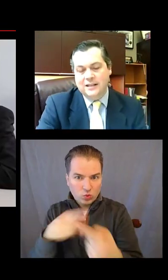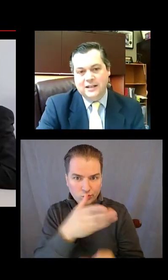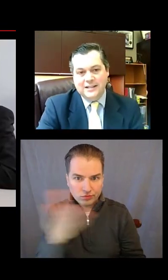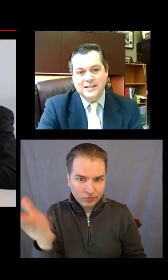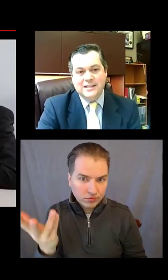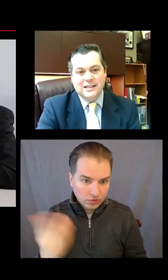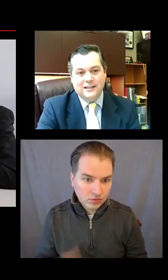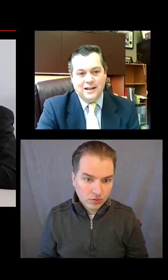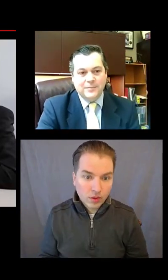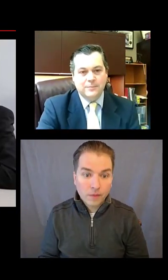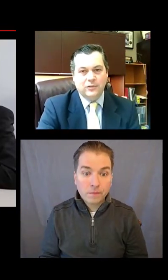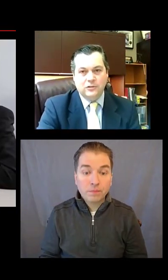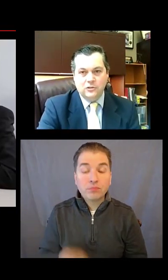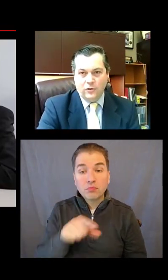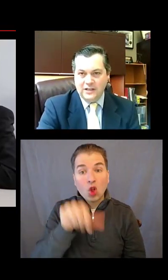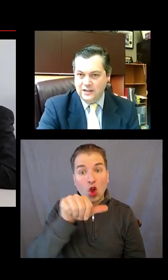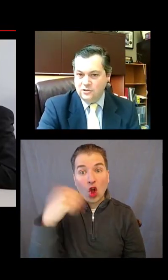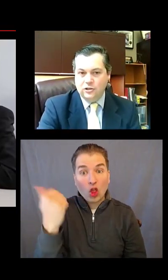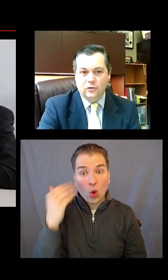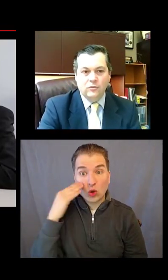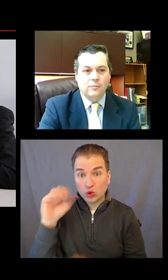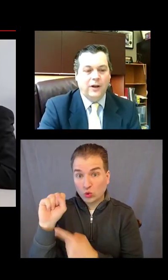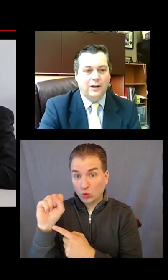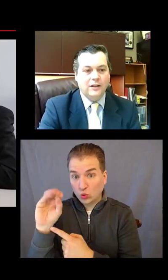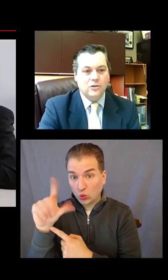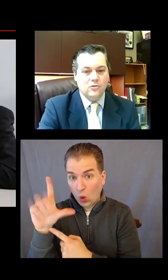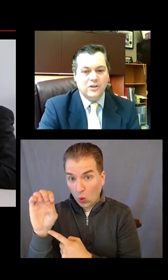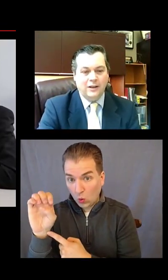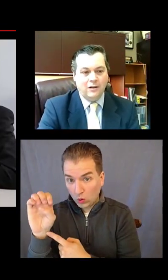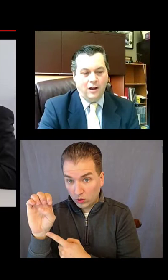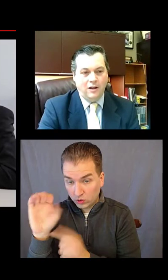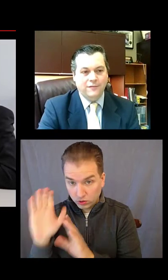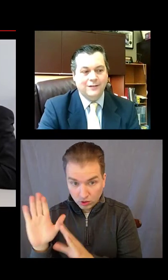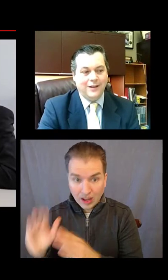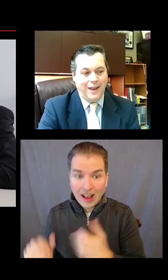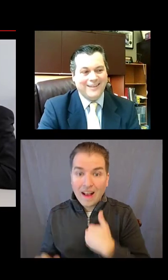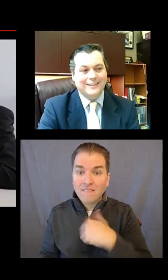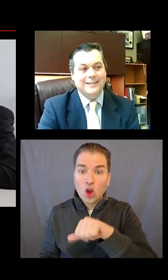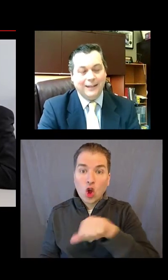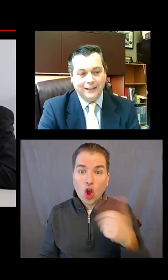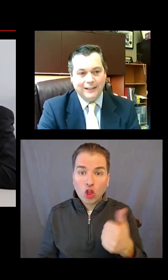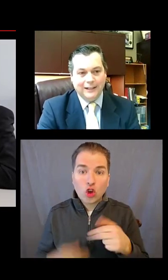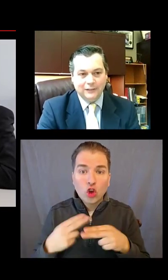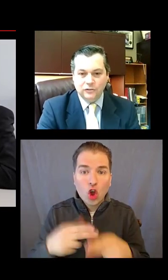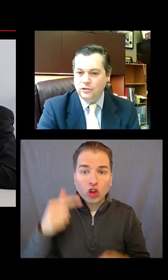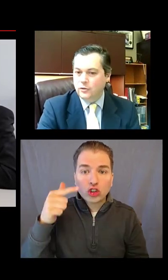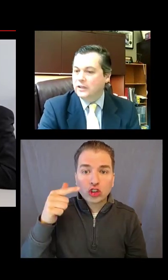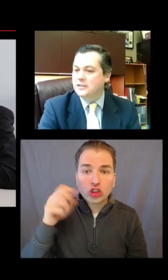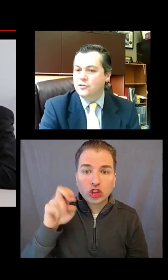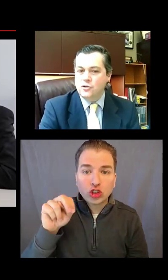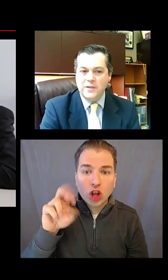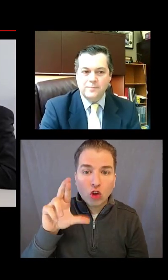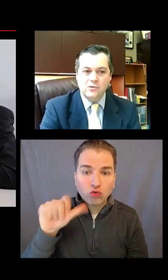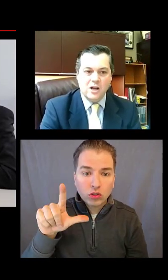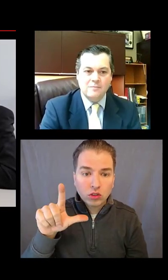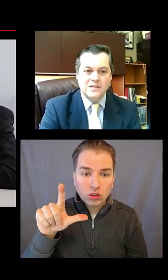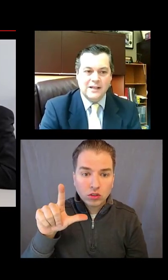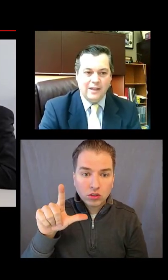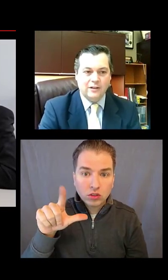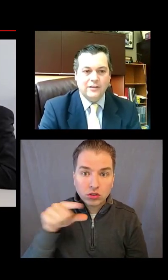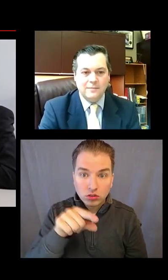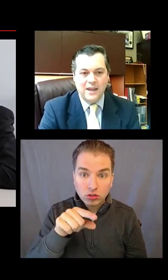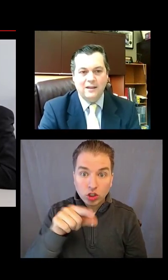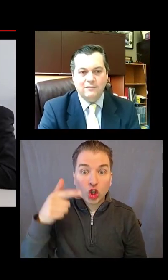next thing that I didn't see a lot of people joined into, but you can often accidentally get into, is if two people